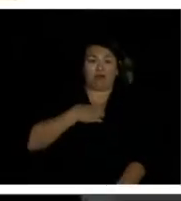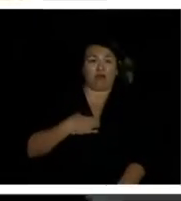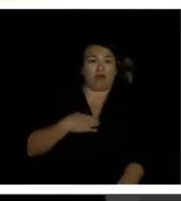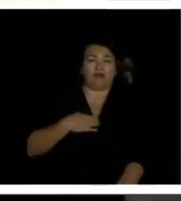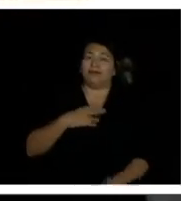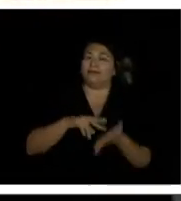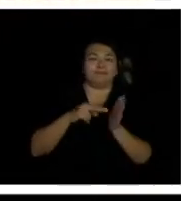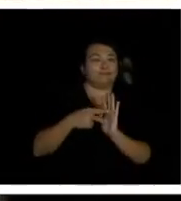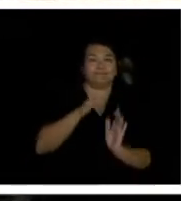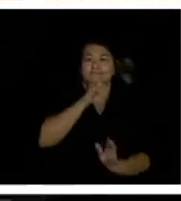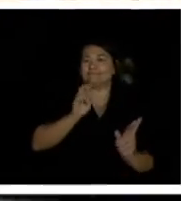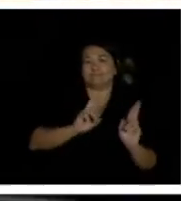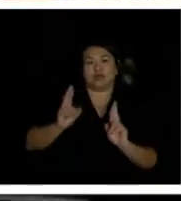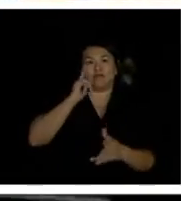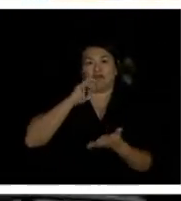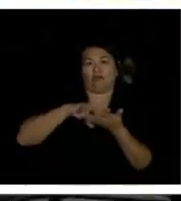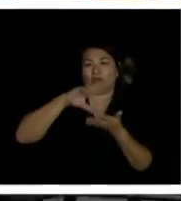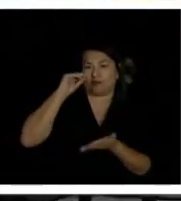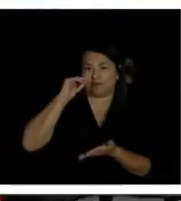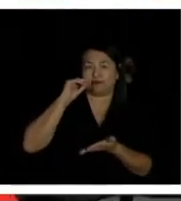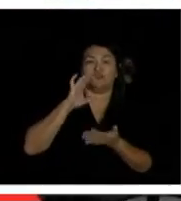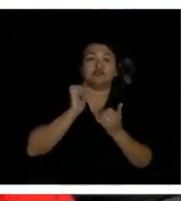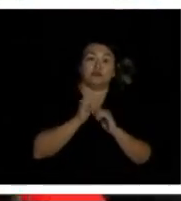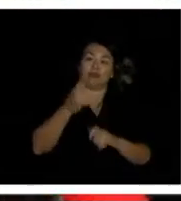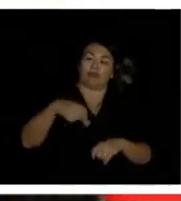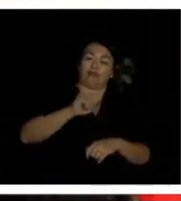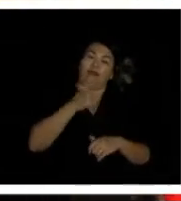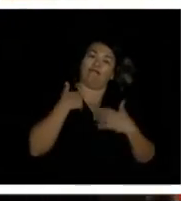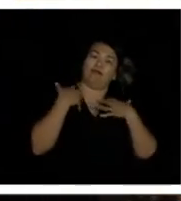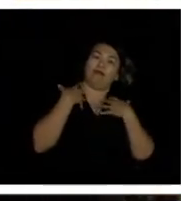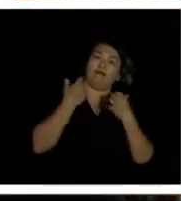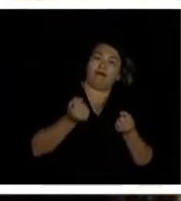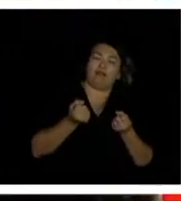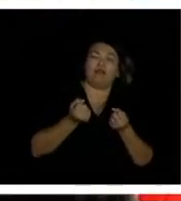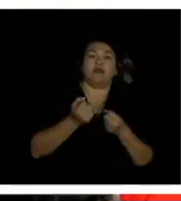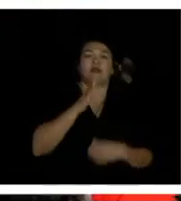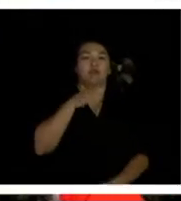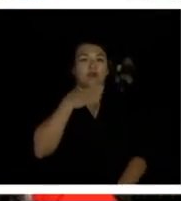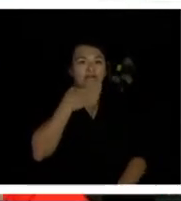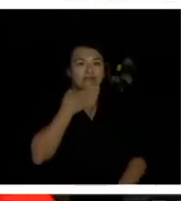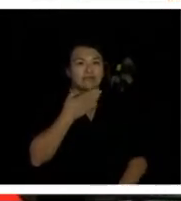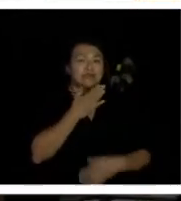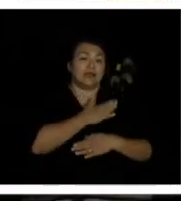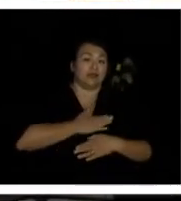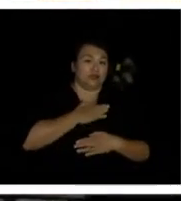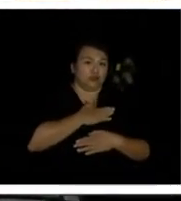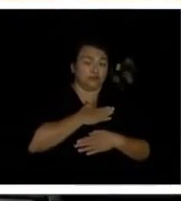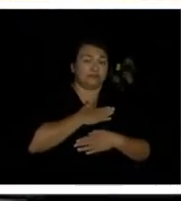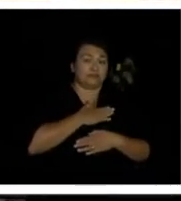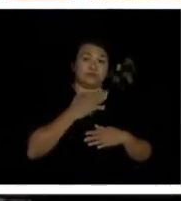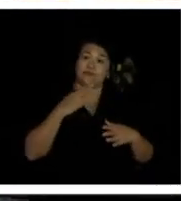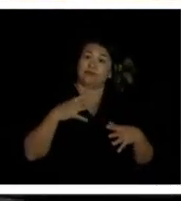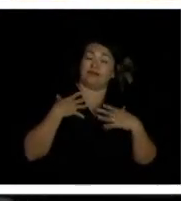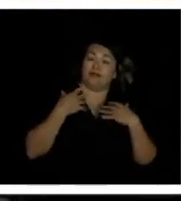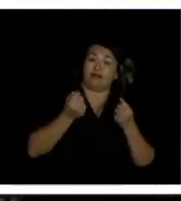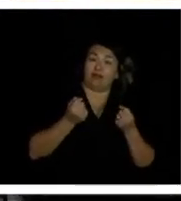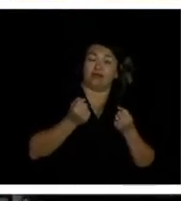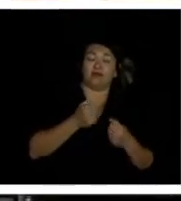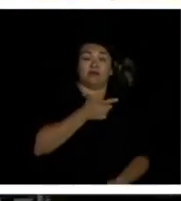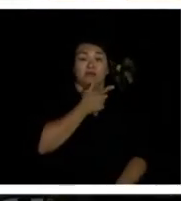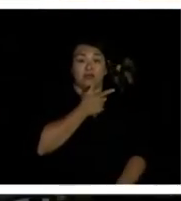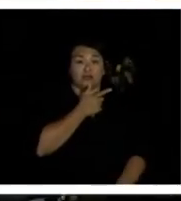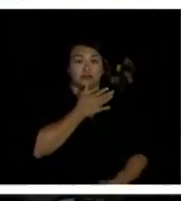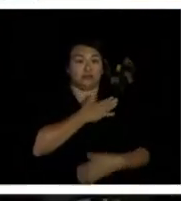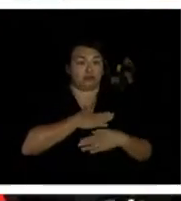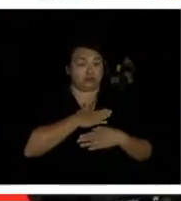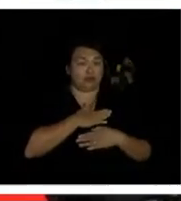ready for learning, right? So them having healthy breakfasts that they enjoy and a healthy lunch that they enjoy is a